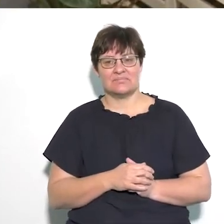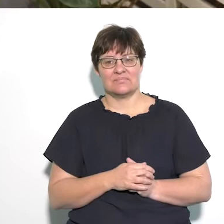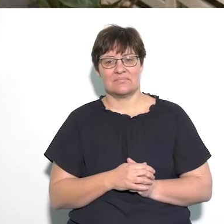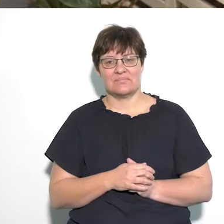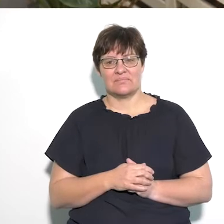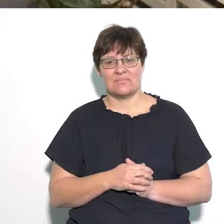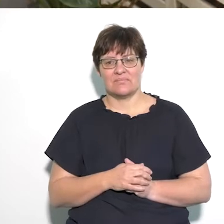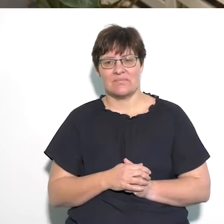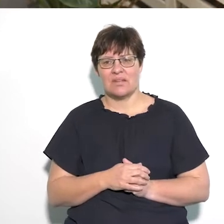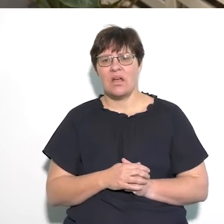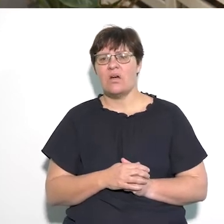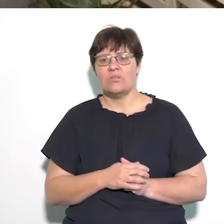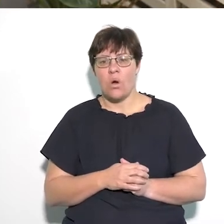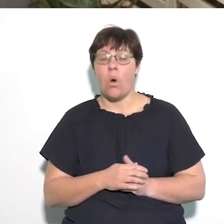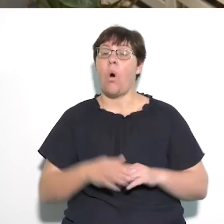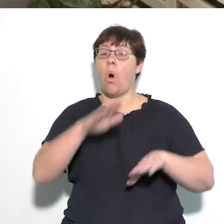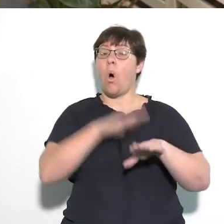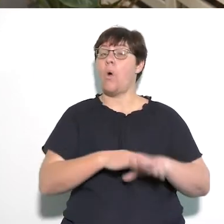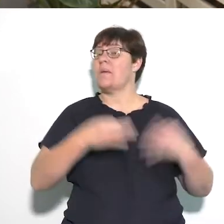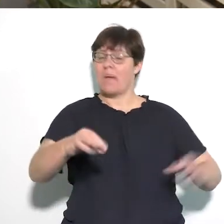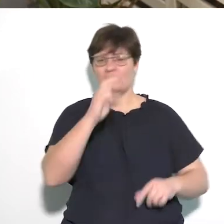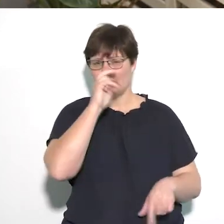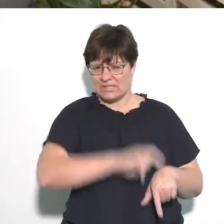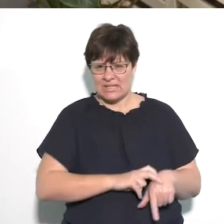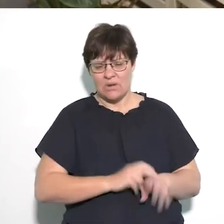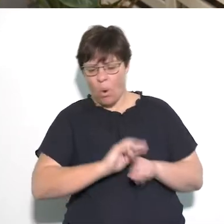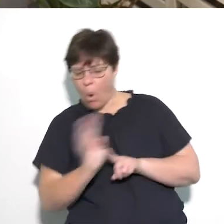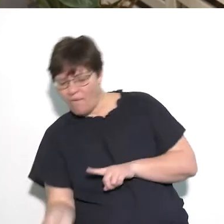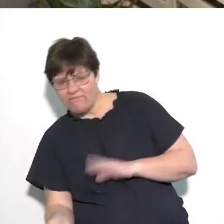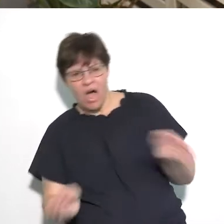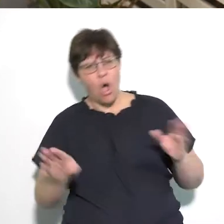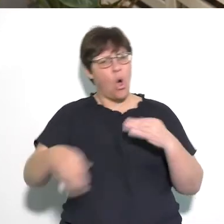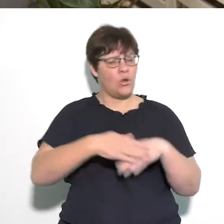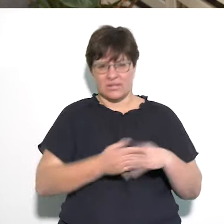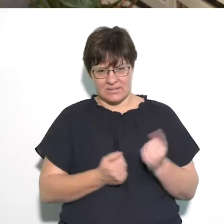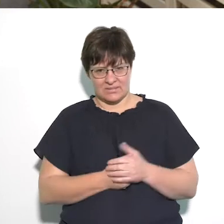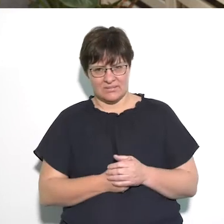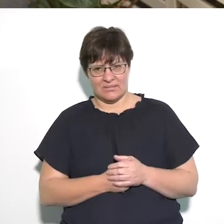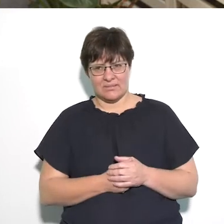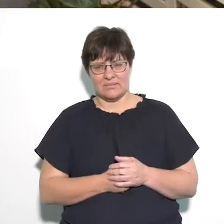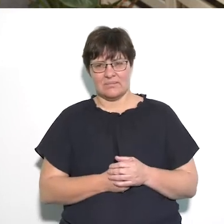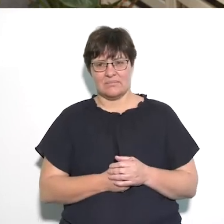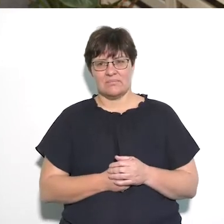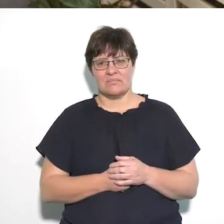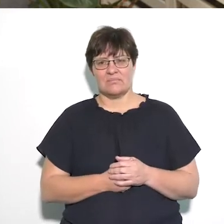Also, don't box your children in. They don't have to stay on the page. Their petals can come off the page. No problem at all.